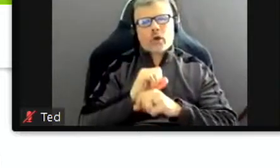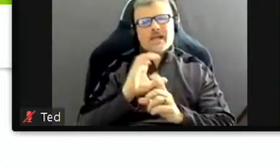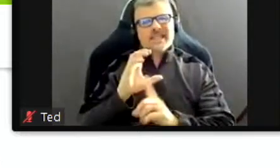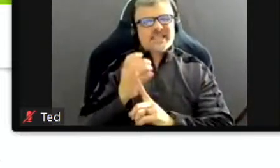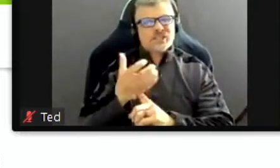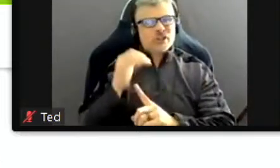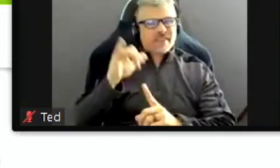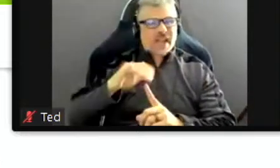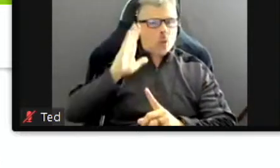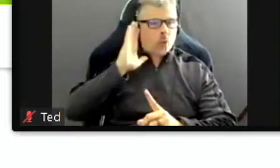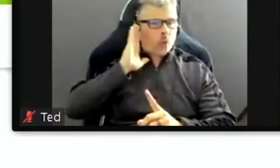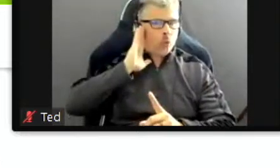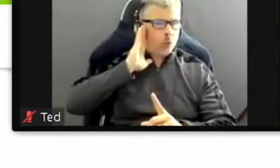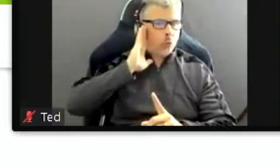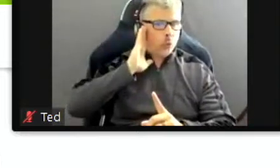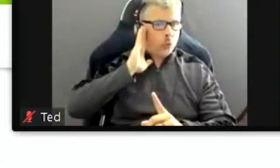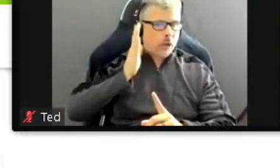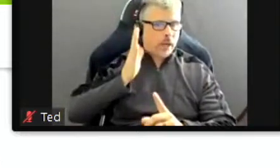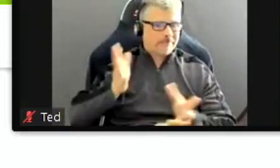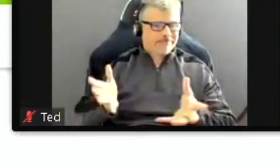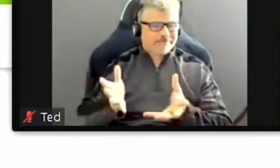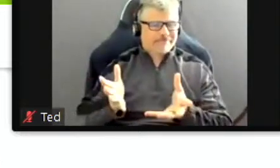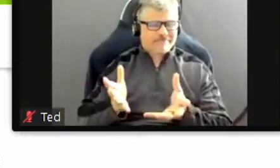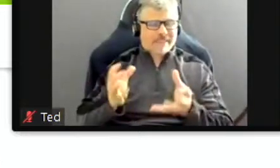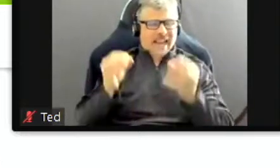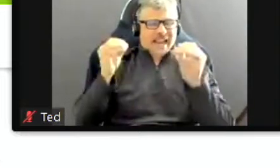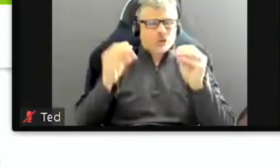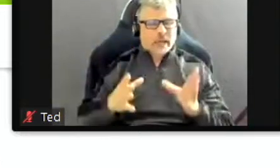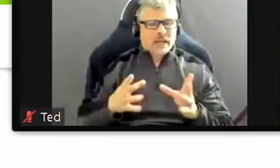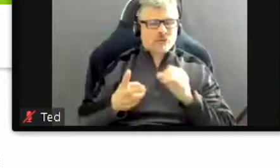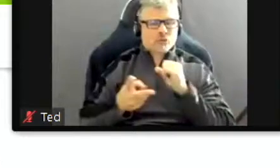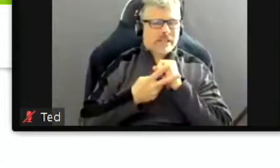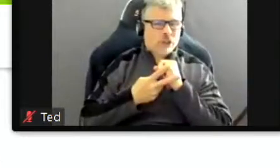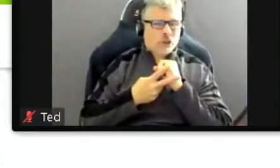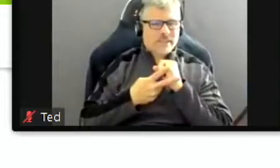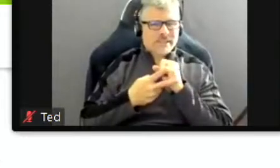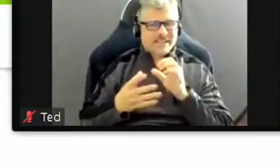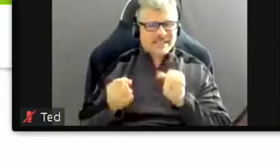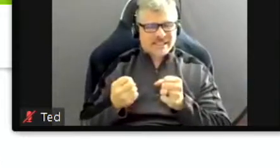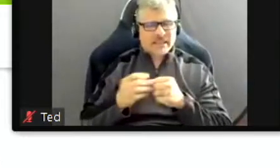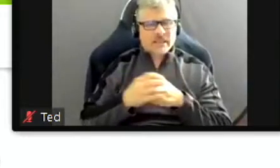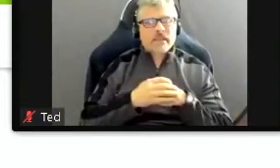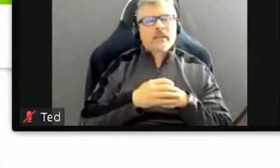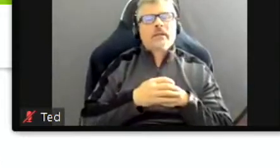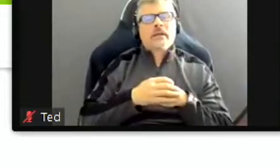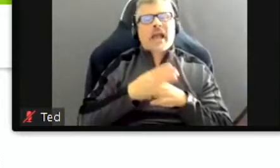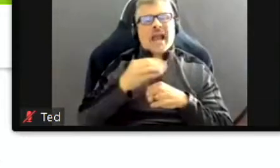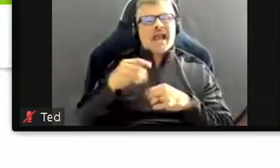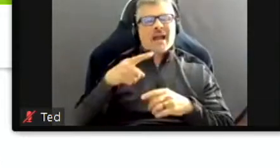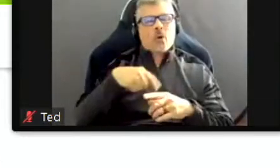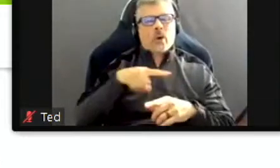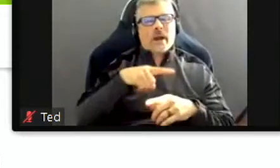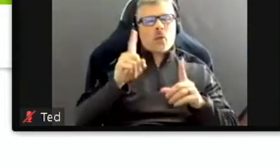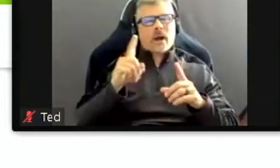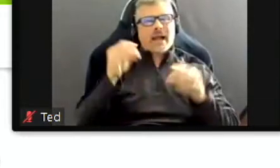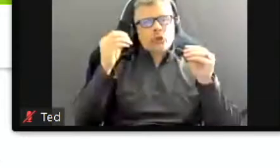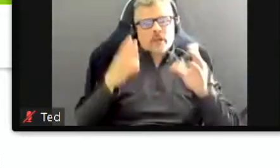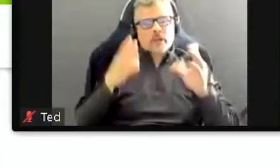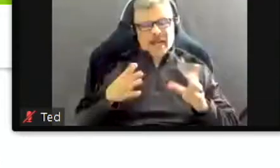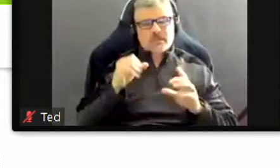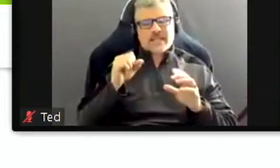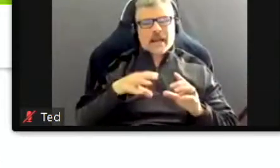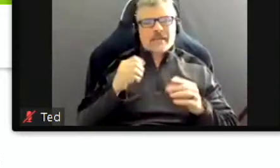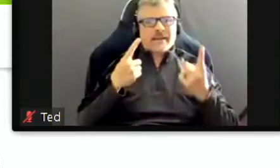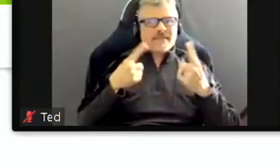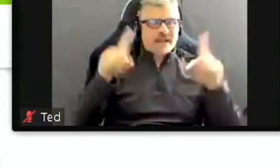encourage the retention of educators. So places where educators can be their most effective